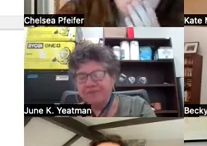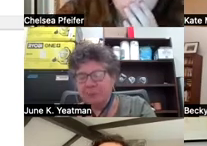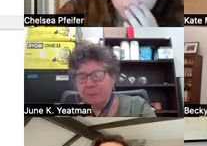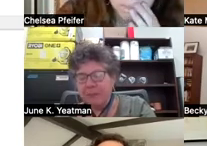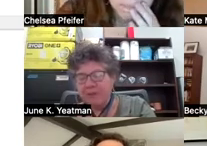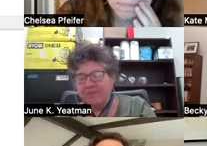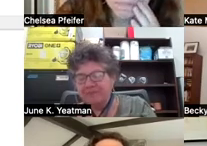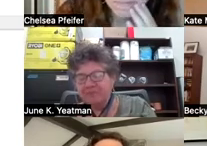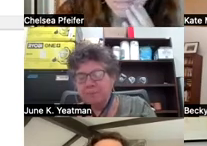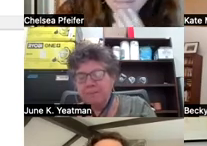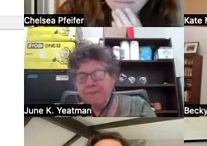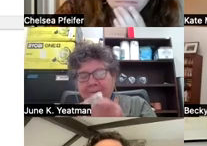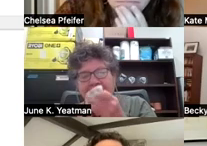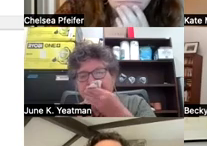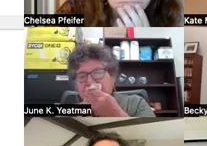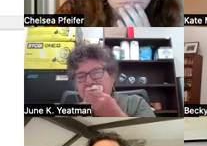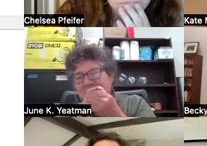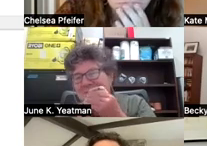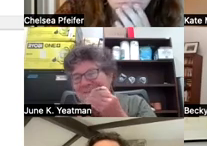Go ahead. Tell us about it.